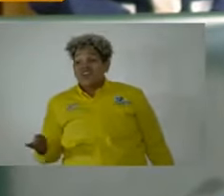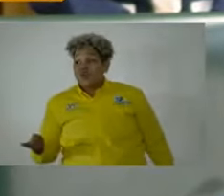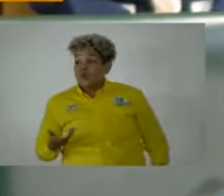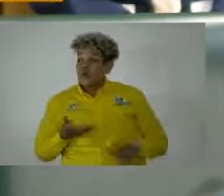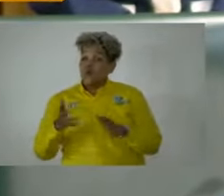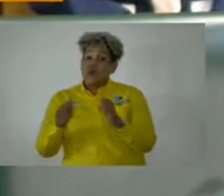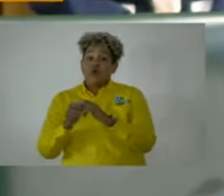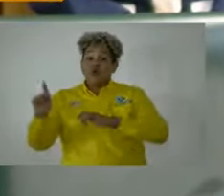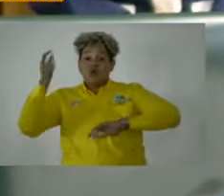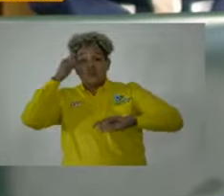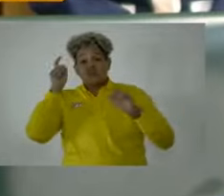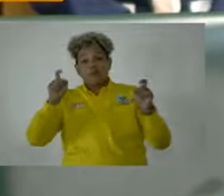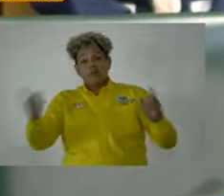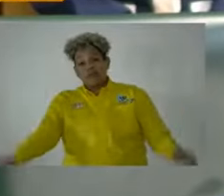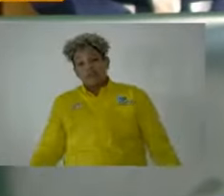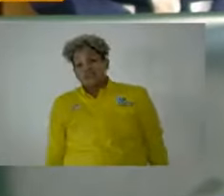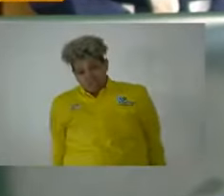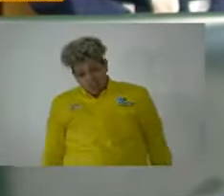your government are deal with it.